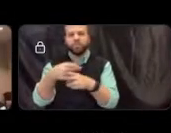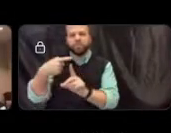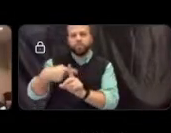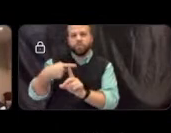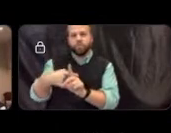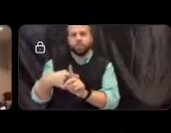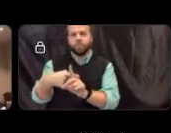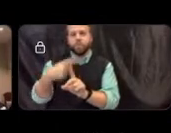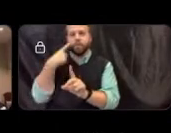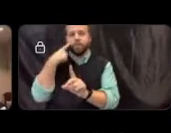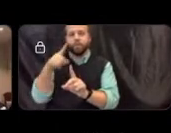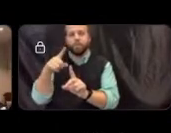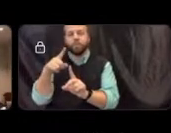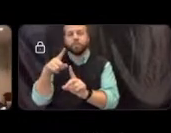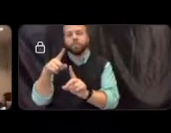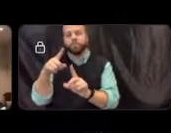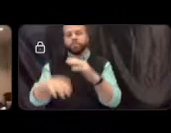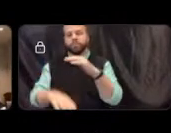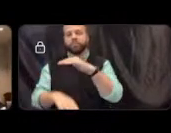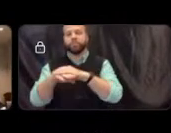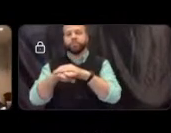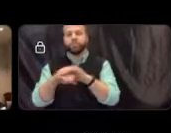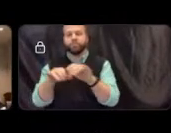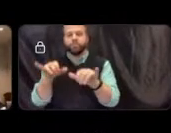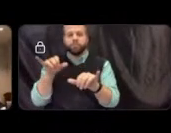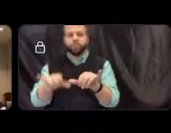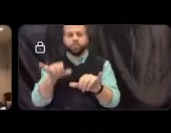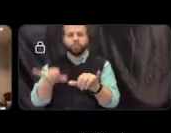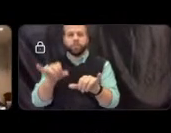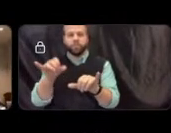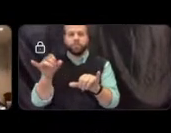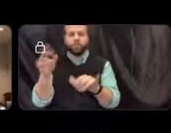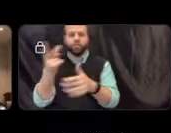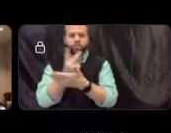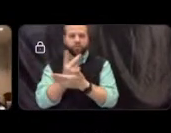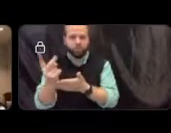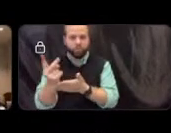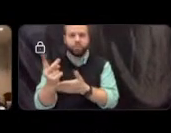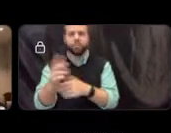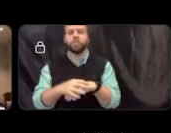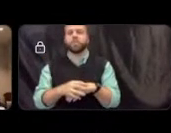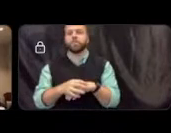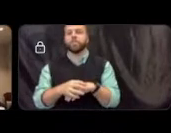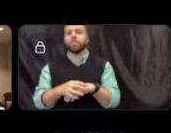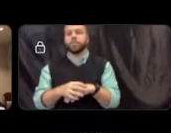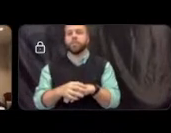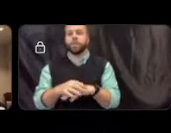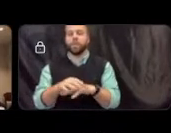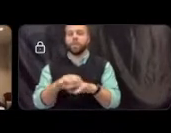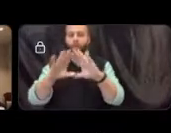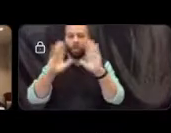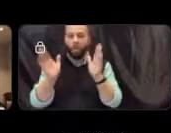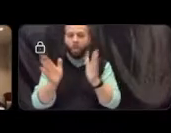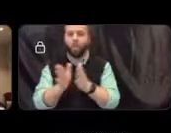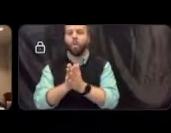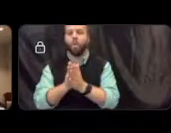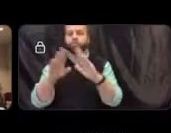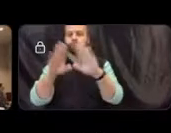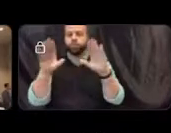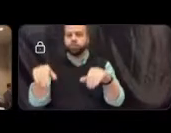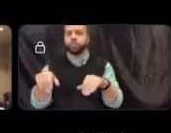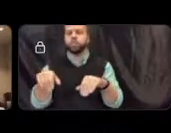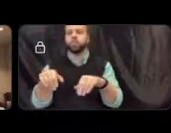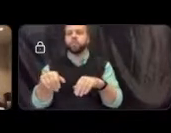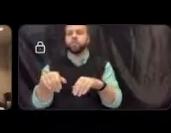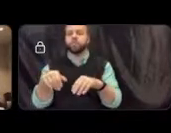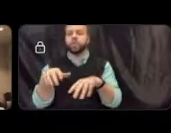with a maximum stay of 14 days. The owner will not reside in the residence. The entire residence will be rented as one unit. The property